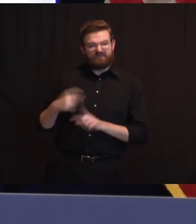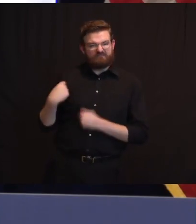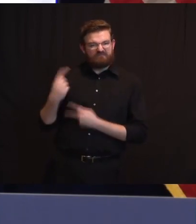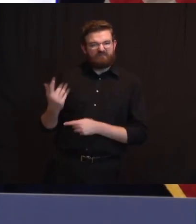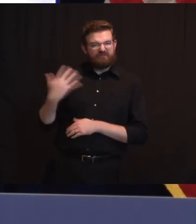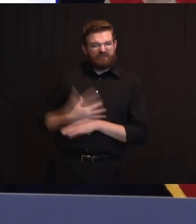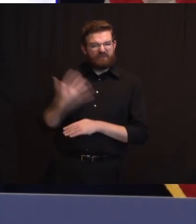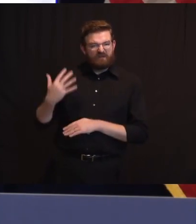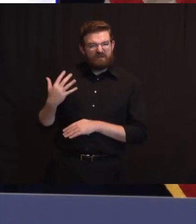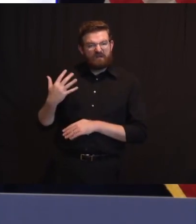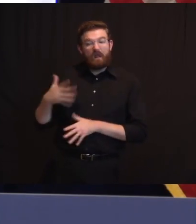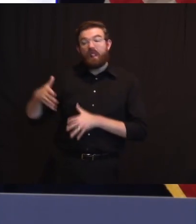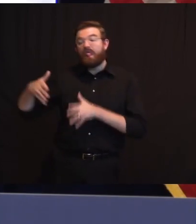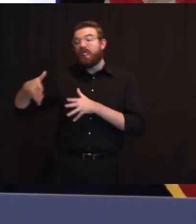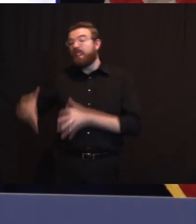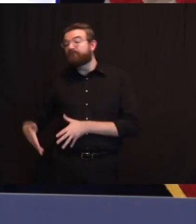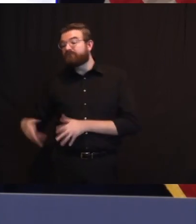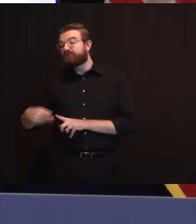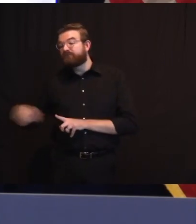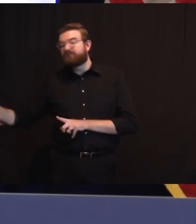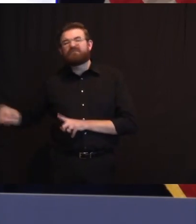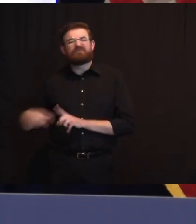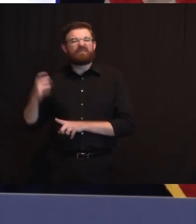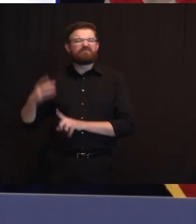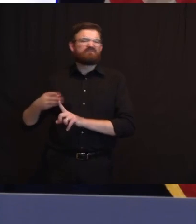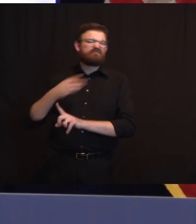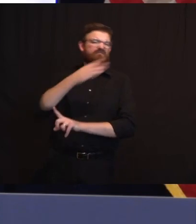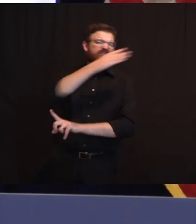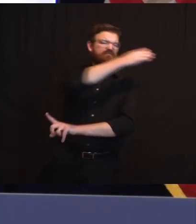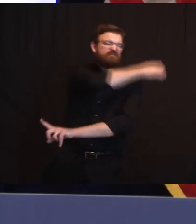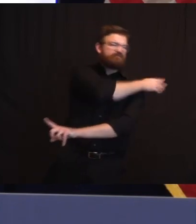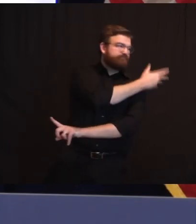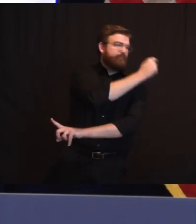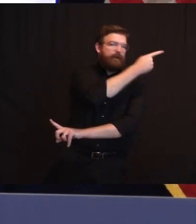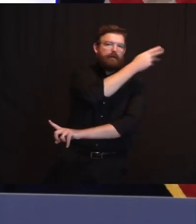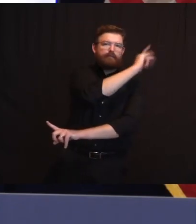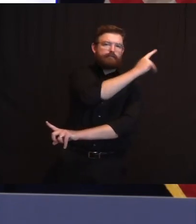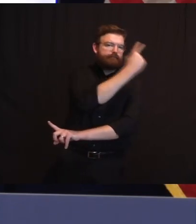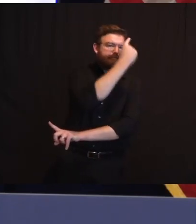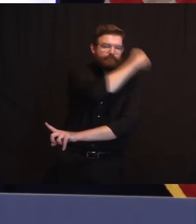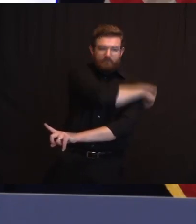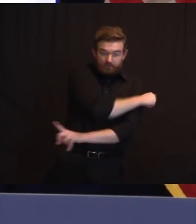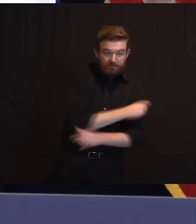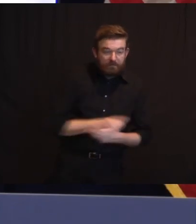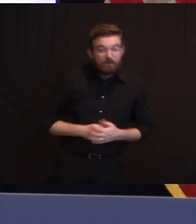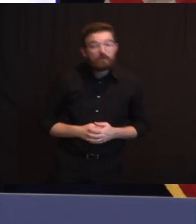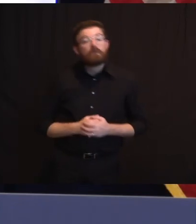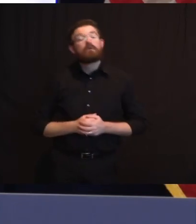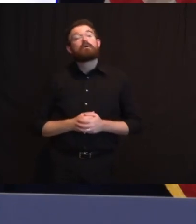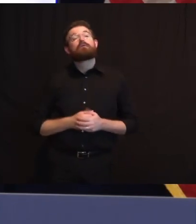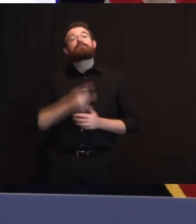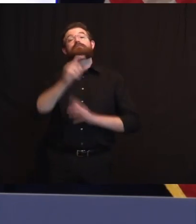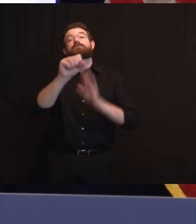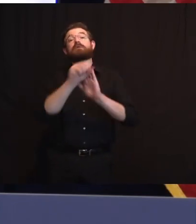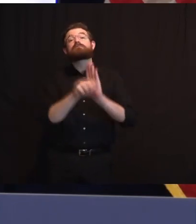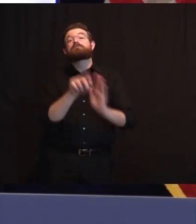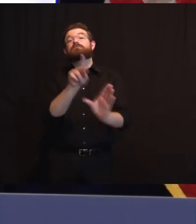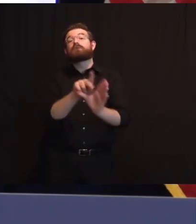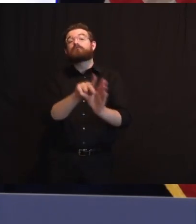state psychiatric hospitals and our veteran homes, we have seen that infection prevention and containment strategies are